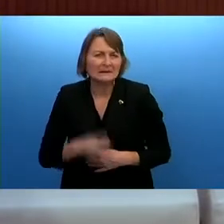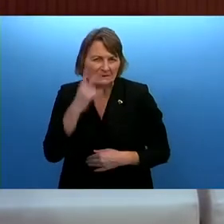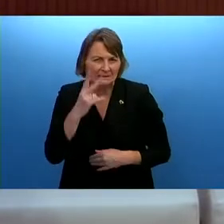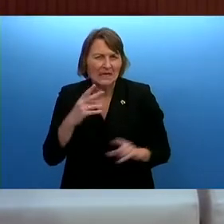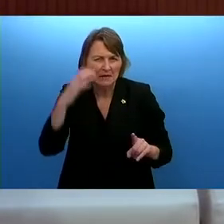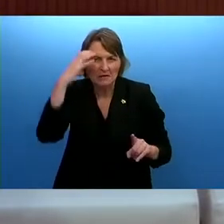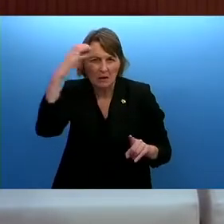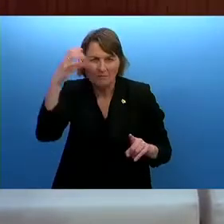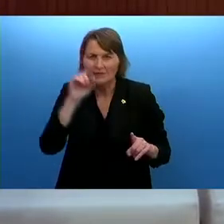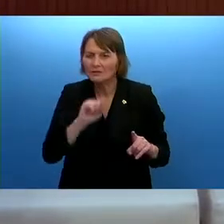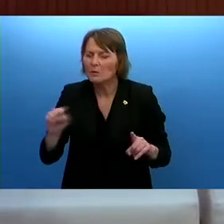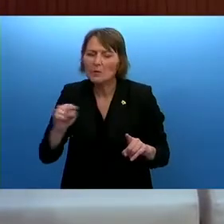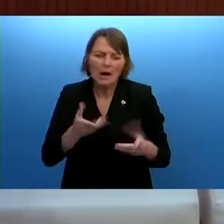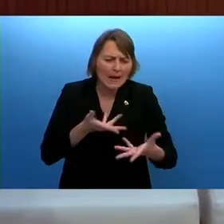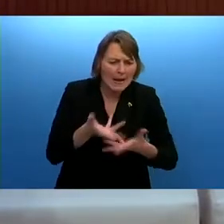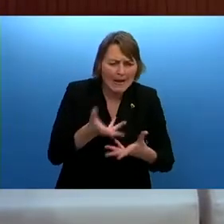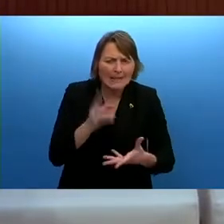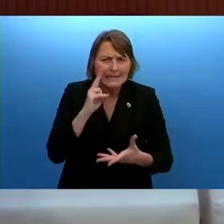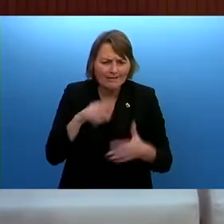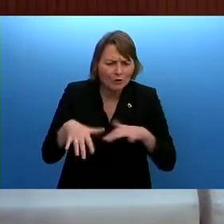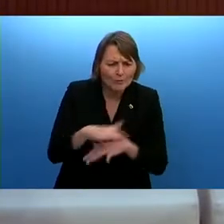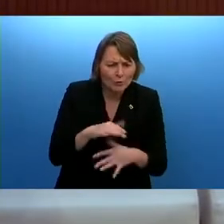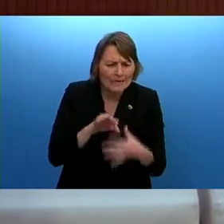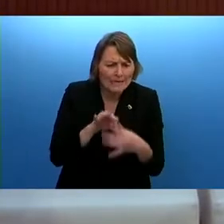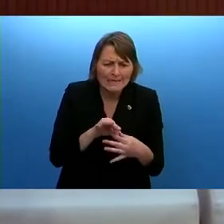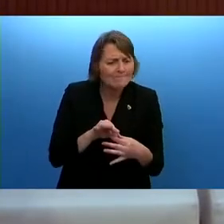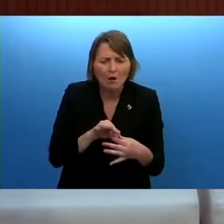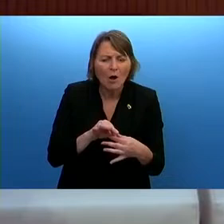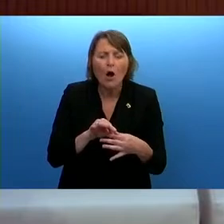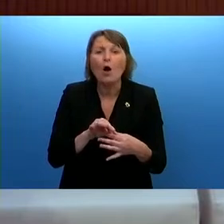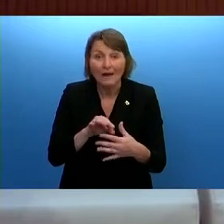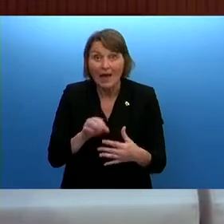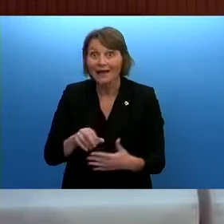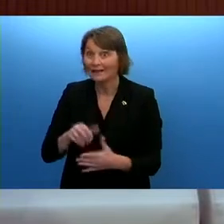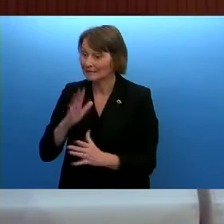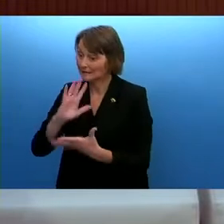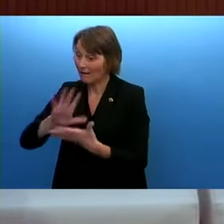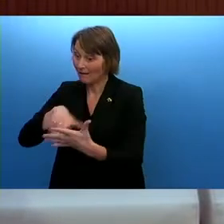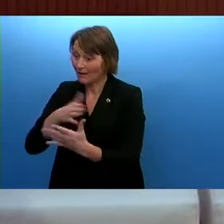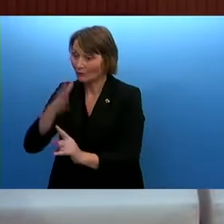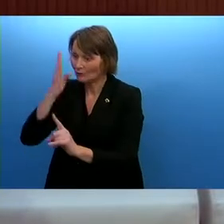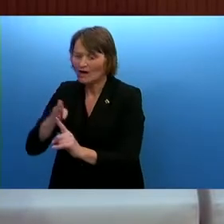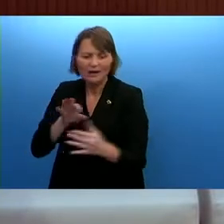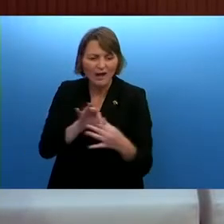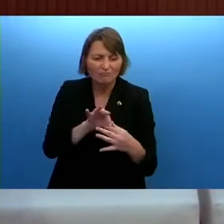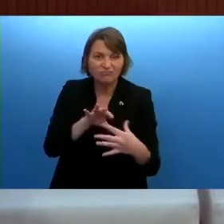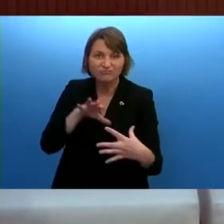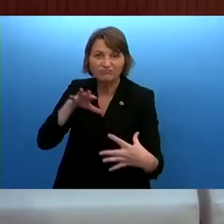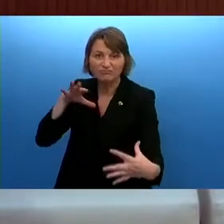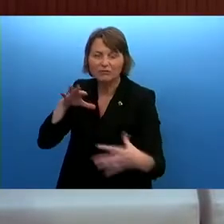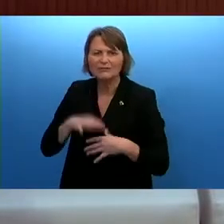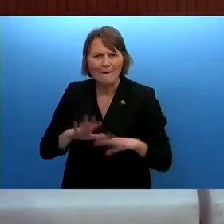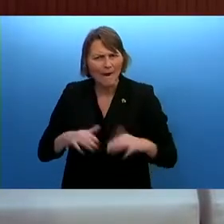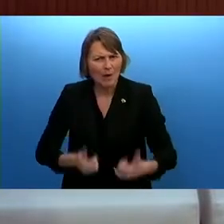deaf community falters once a national sign language has been recognized officially. For sign languages to be adopted meaningfully,